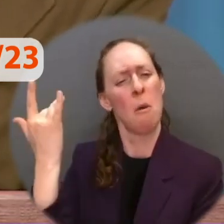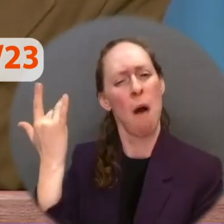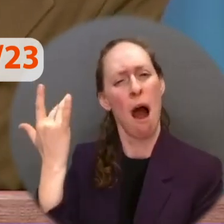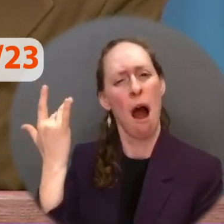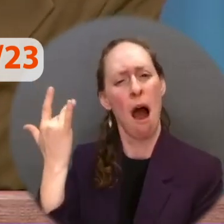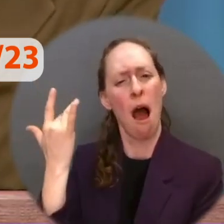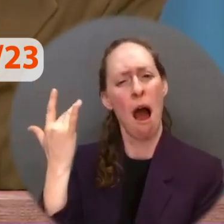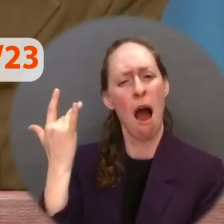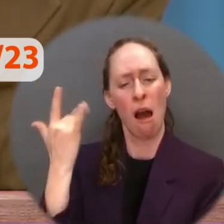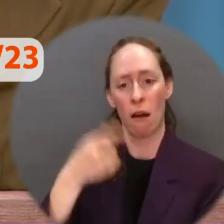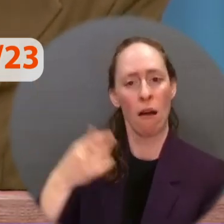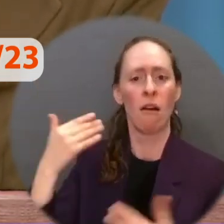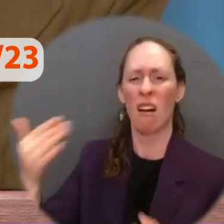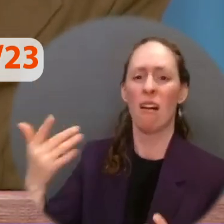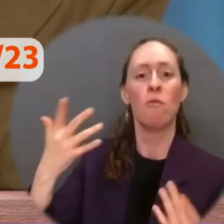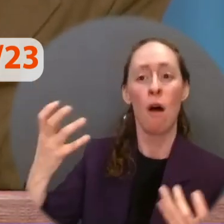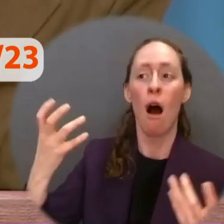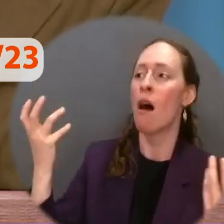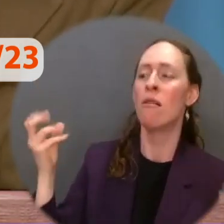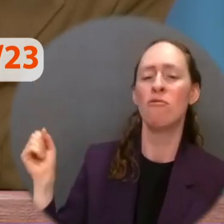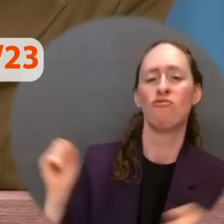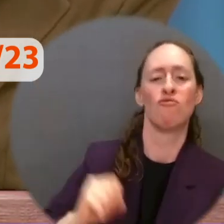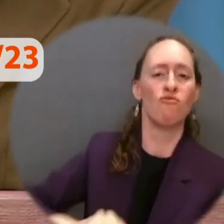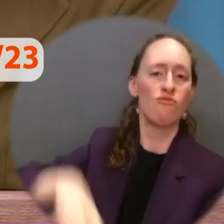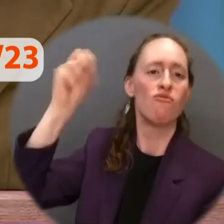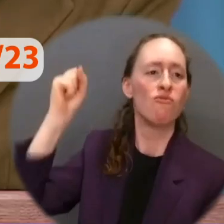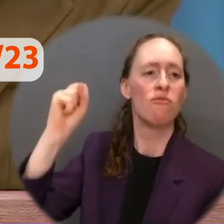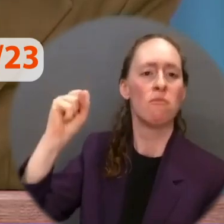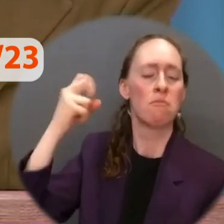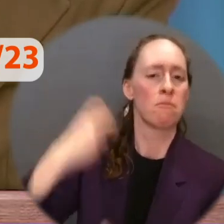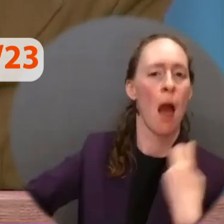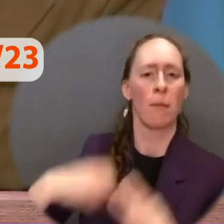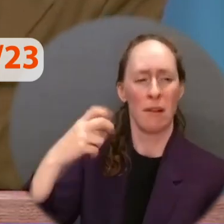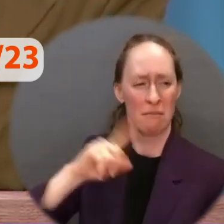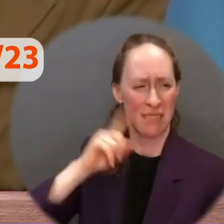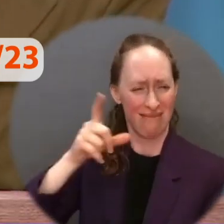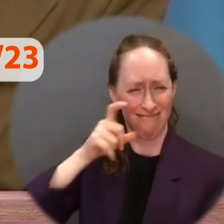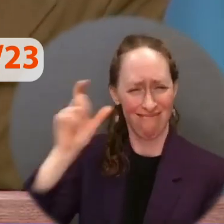crisis that should not exist? That is the question for him to answer.